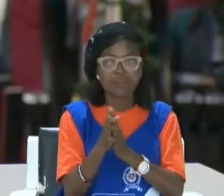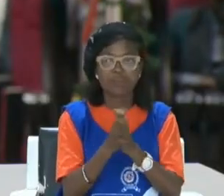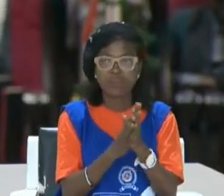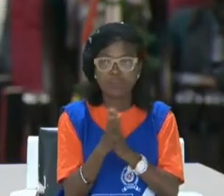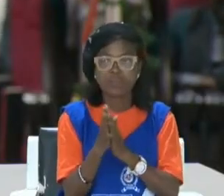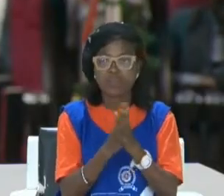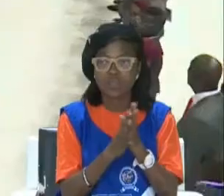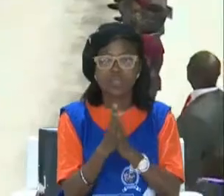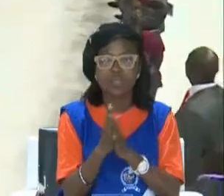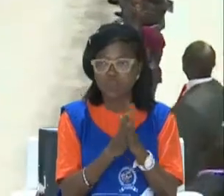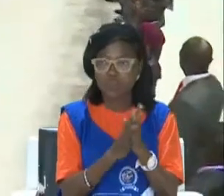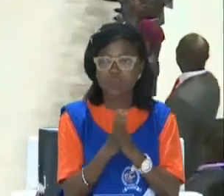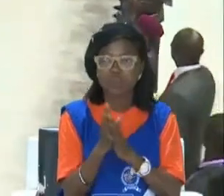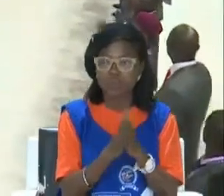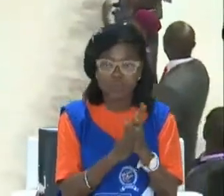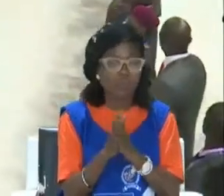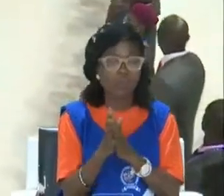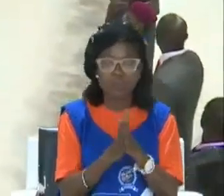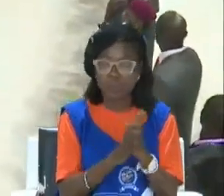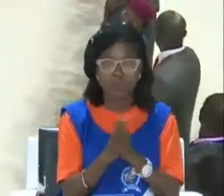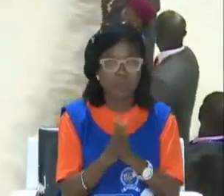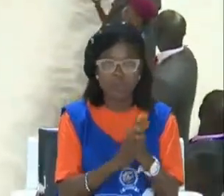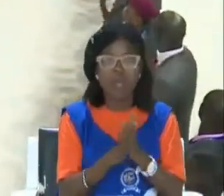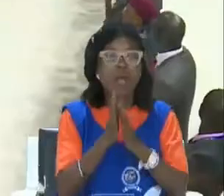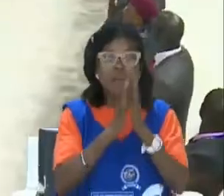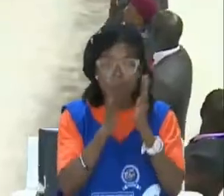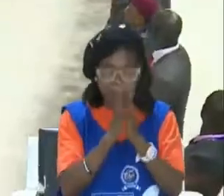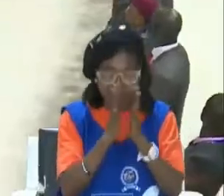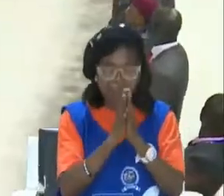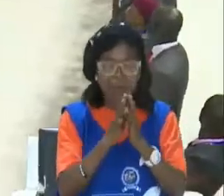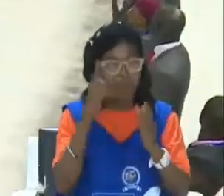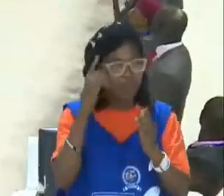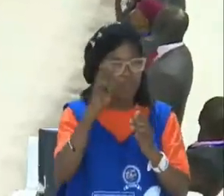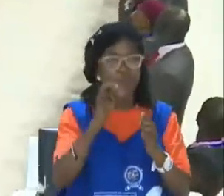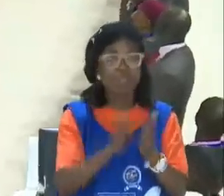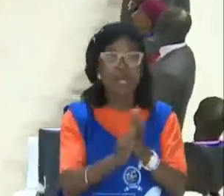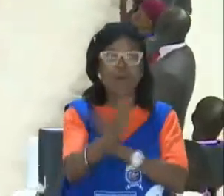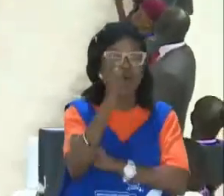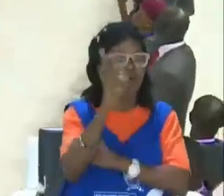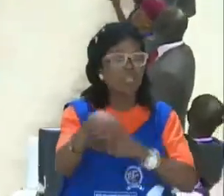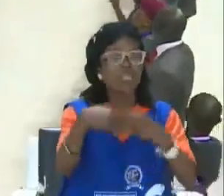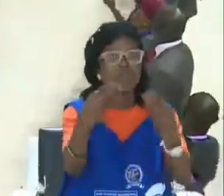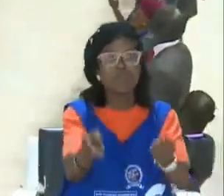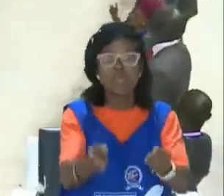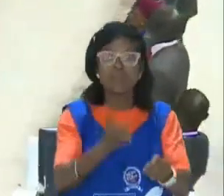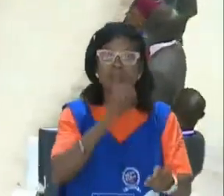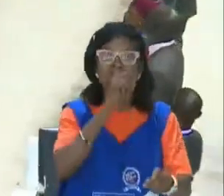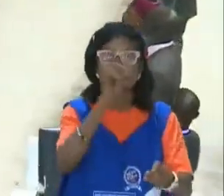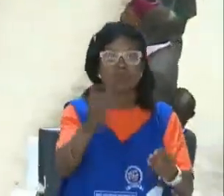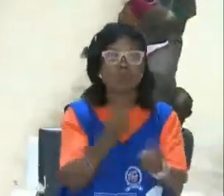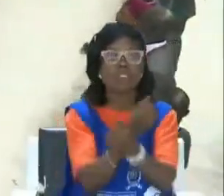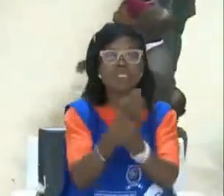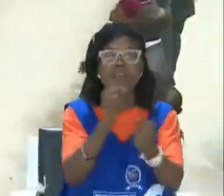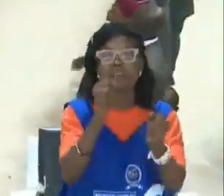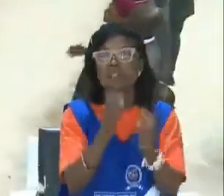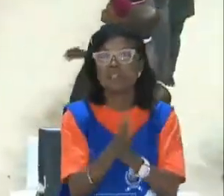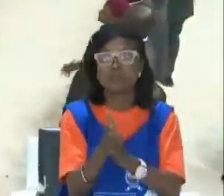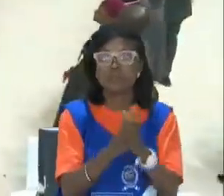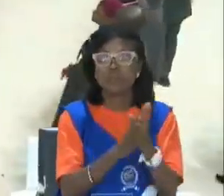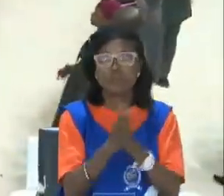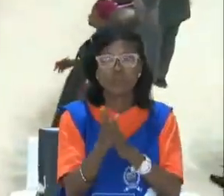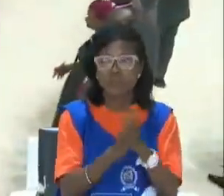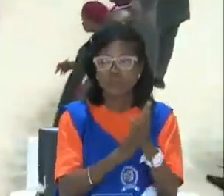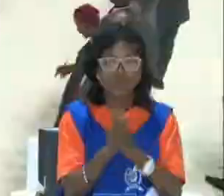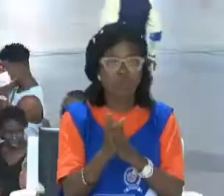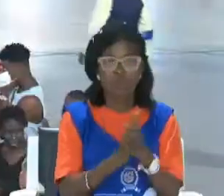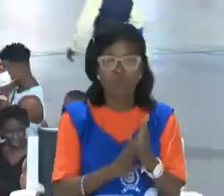Intercede for them that God will give them genuine salvation. And those of you still on the